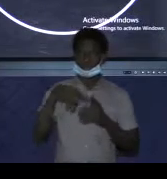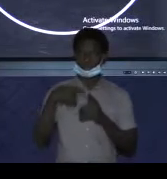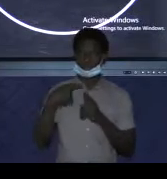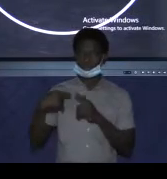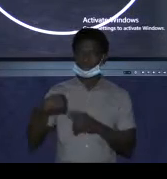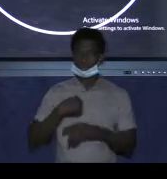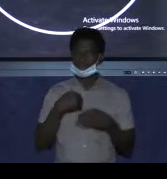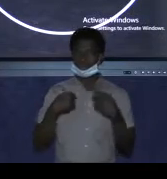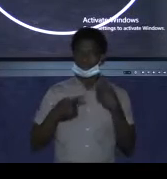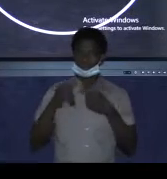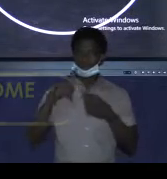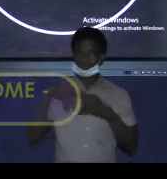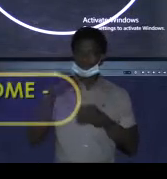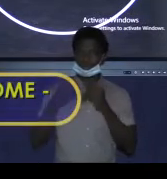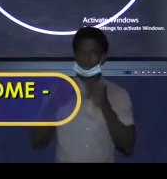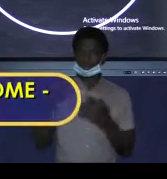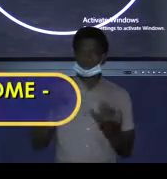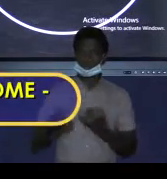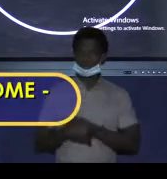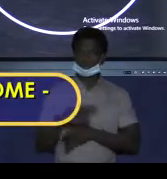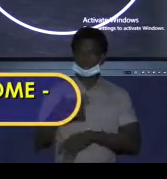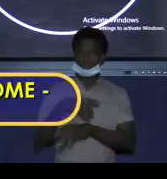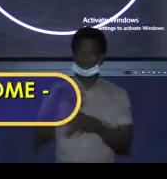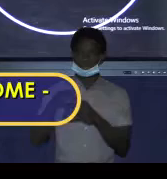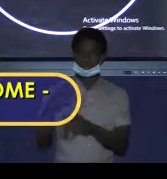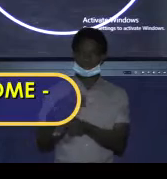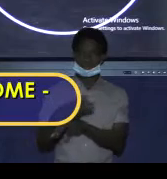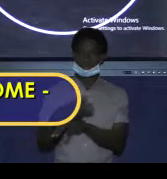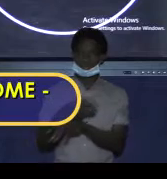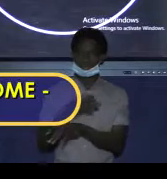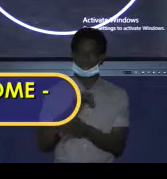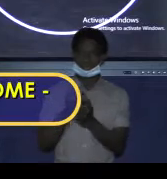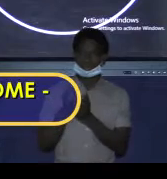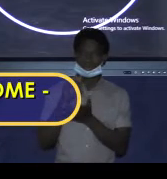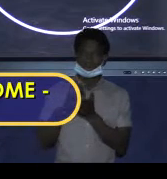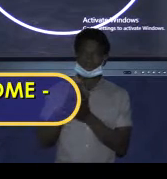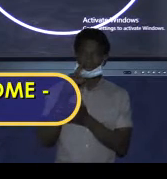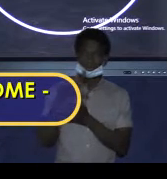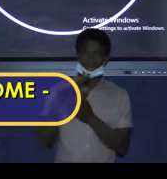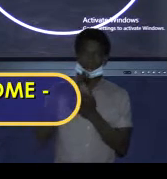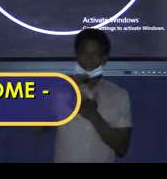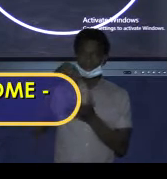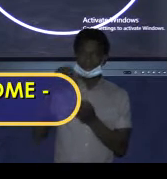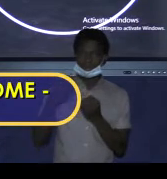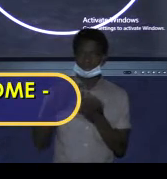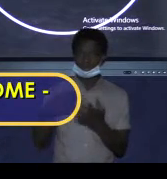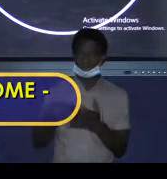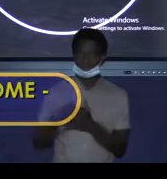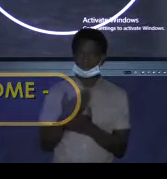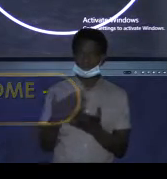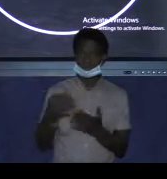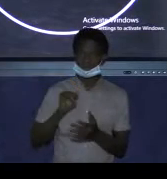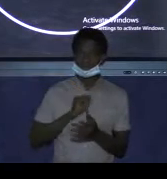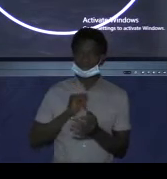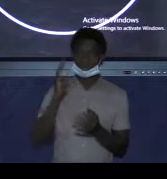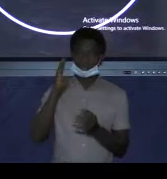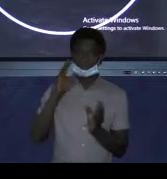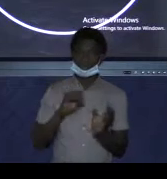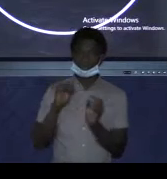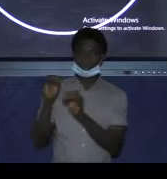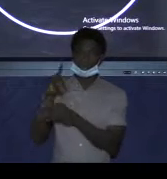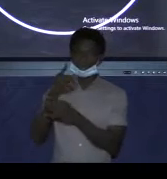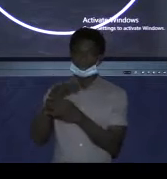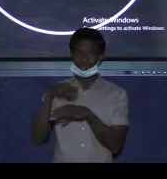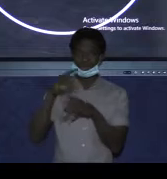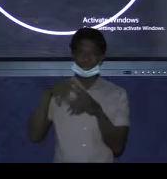Alrighty then, we have come to the end of today's lesson in mathematics. I trust that you learned many new things. Now, I will hand you